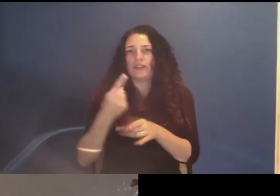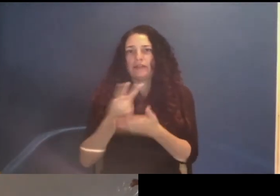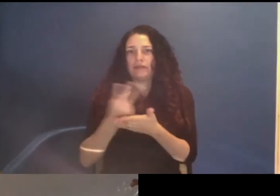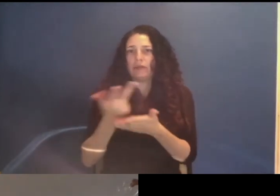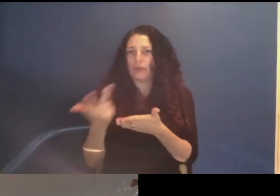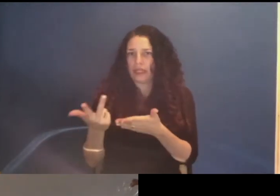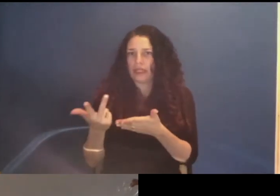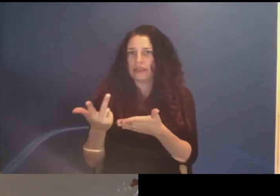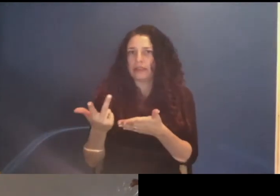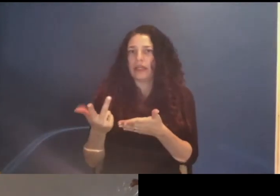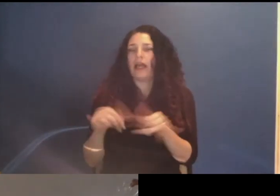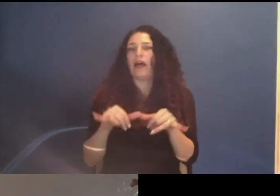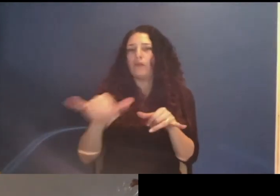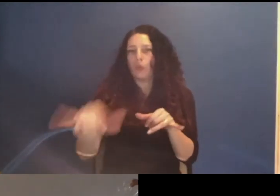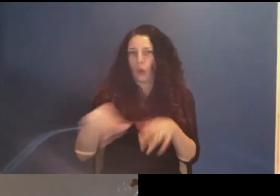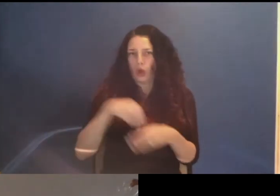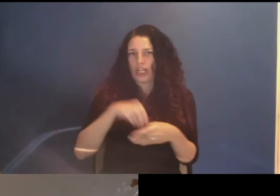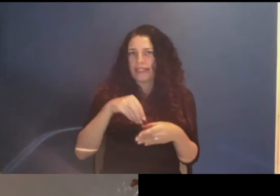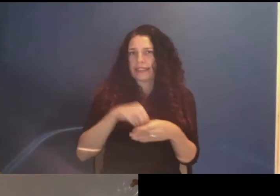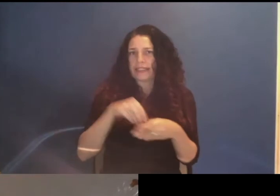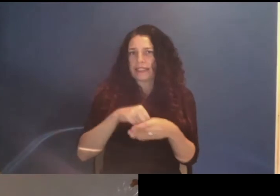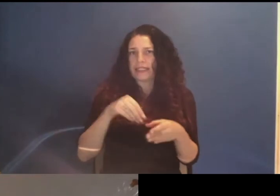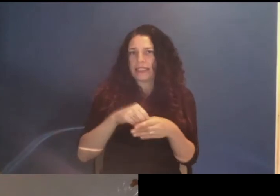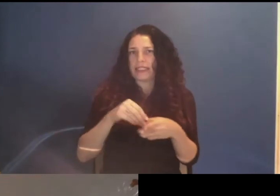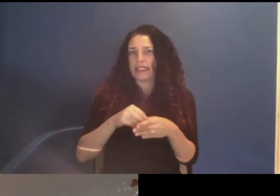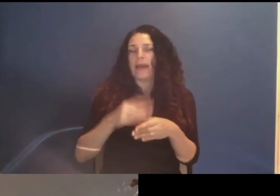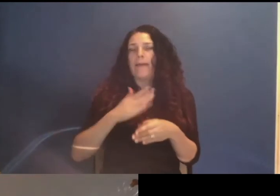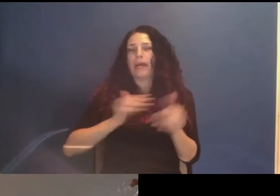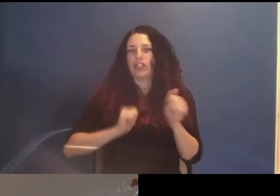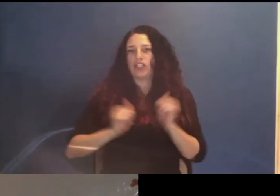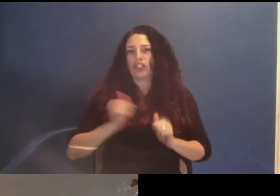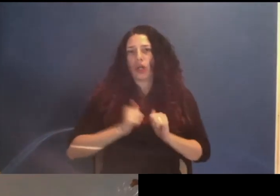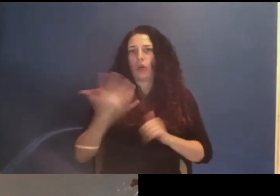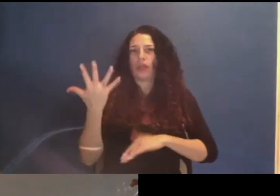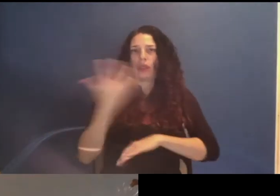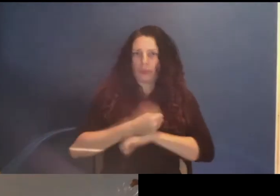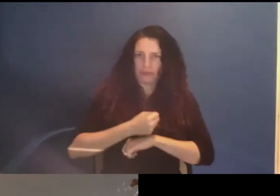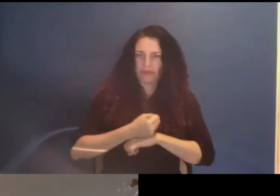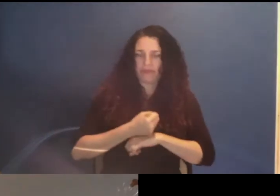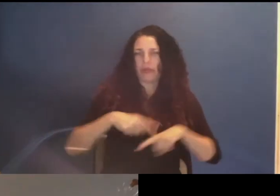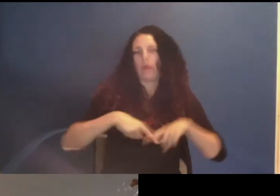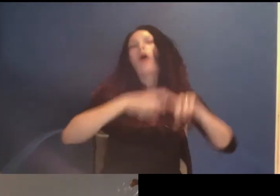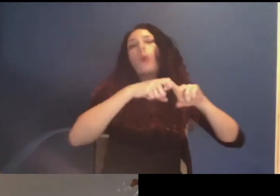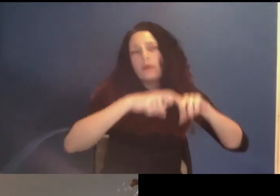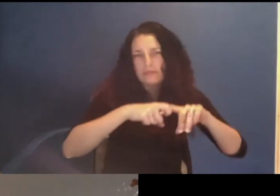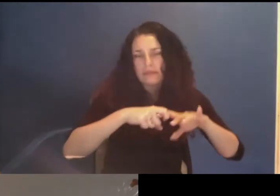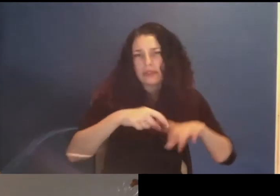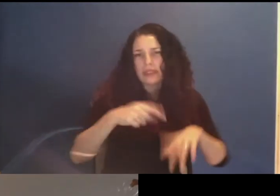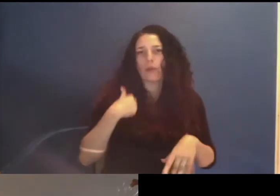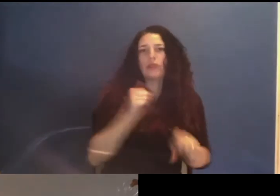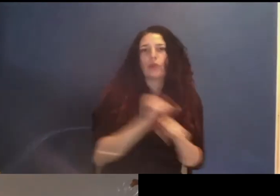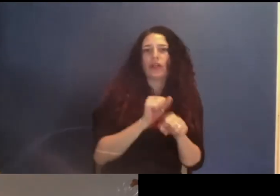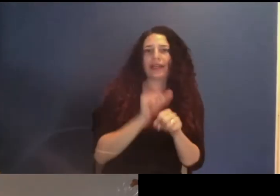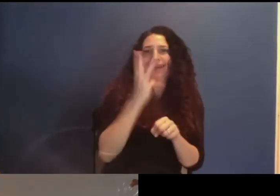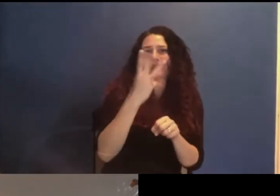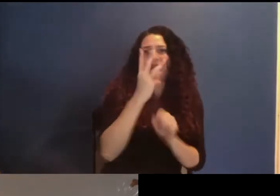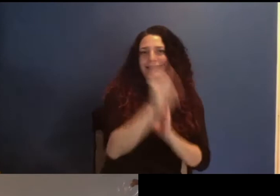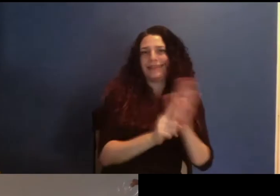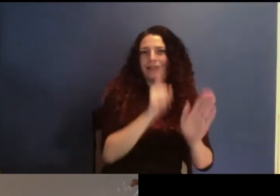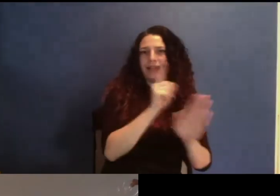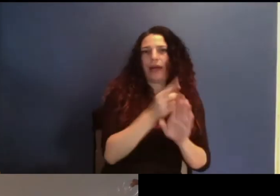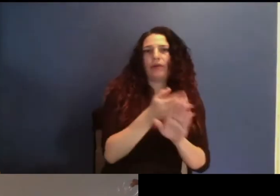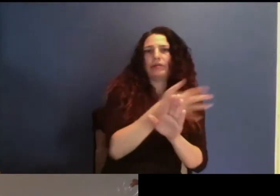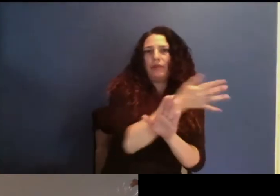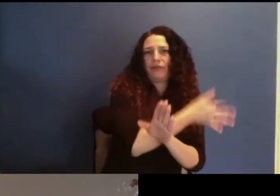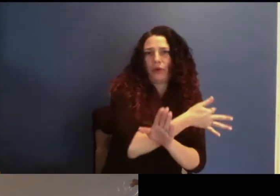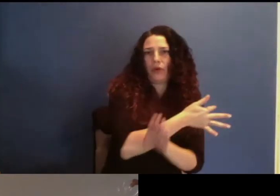was working 16 hours a day for like a month. And then before that, running the writer's room. So like, obviously I'm tired and like whatever, and I'm in